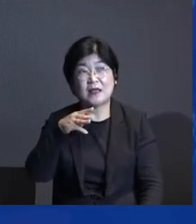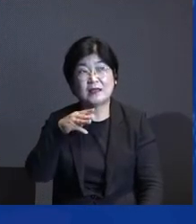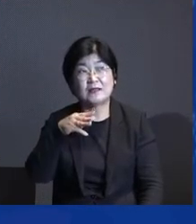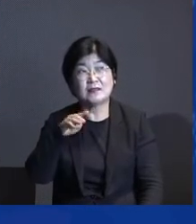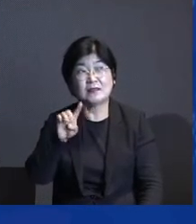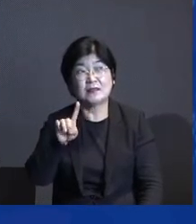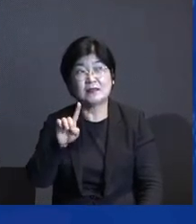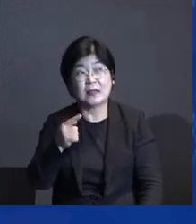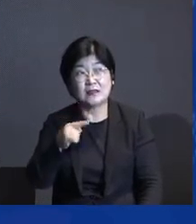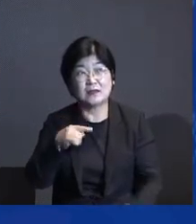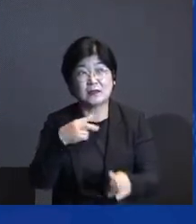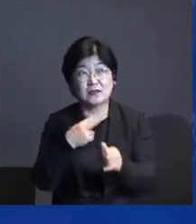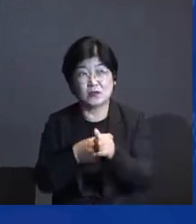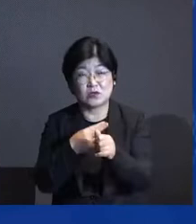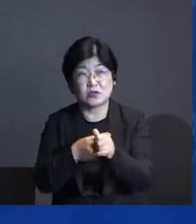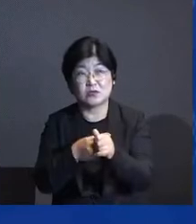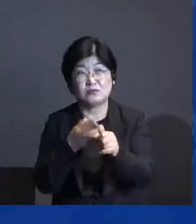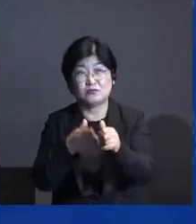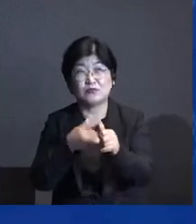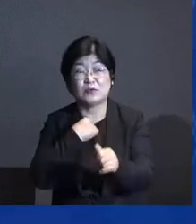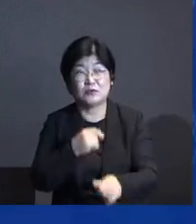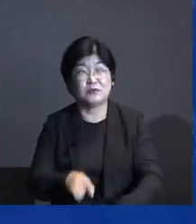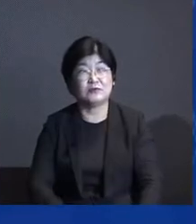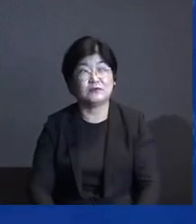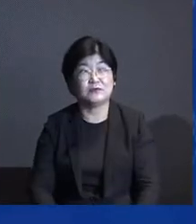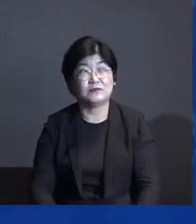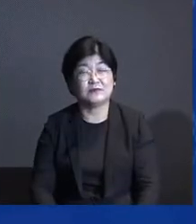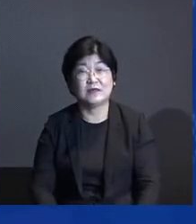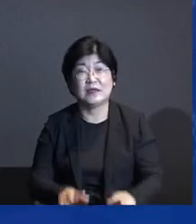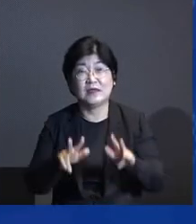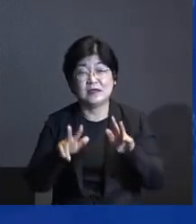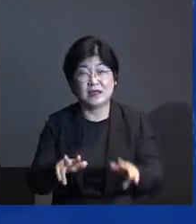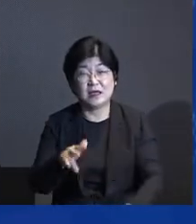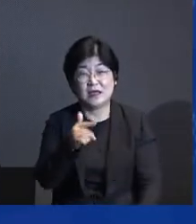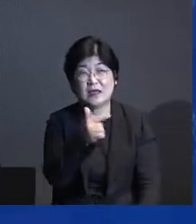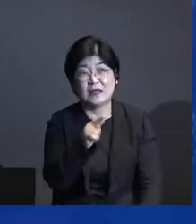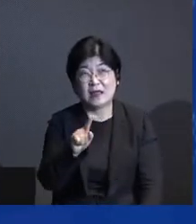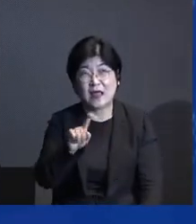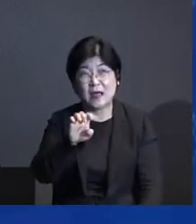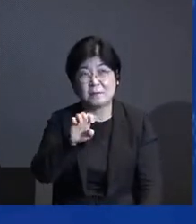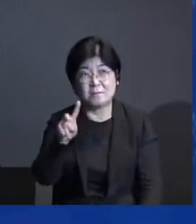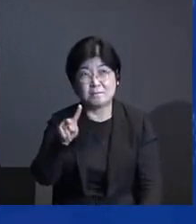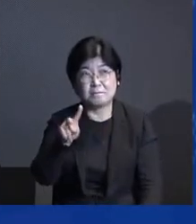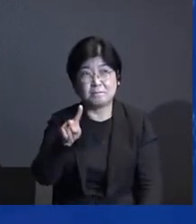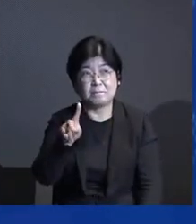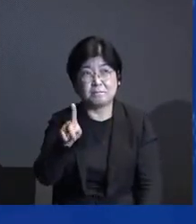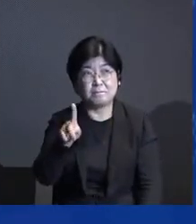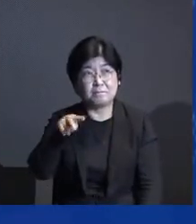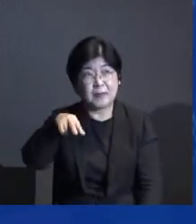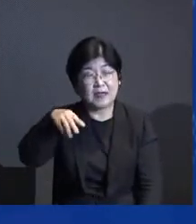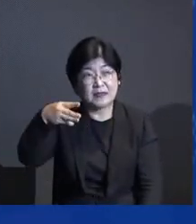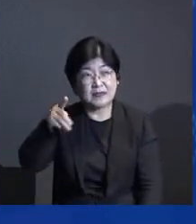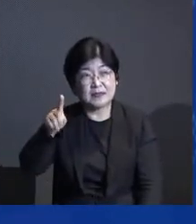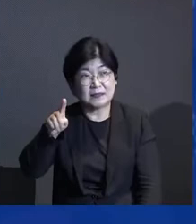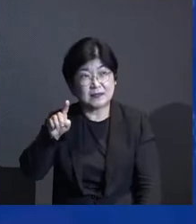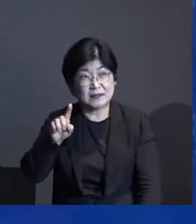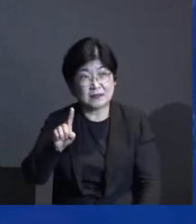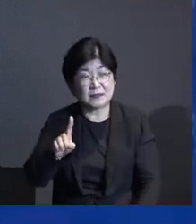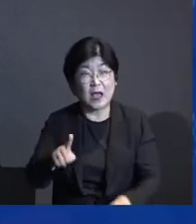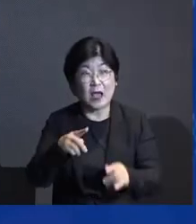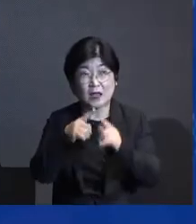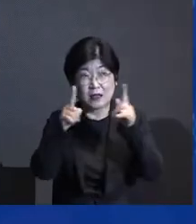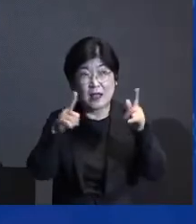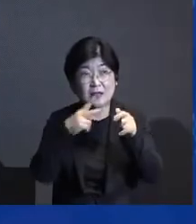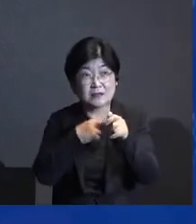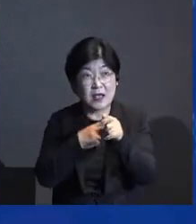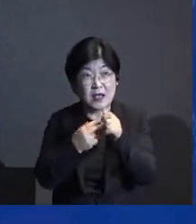Professor Sarabon to compare these two projects, future consideration from community-based elderly care initiatives